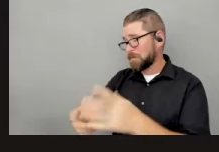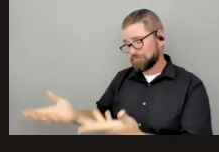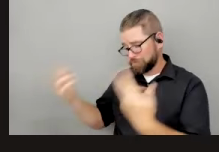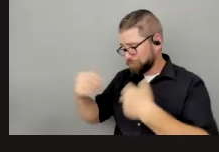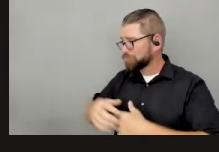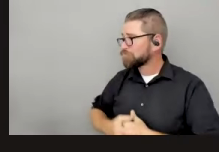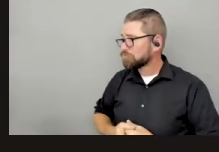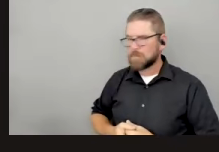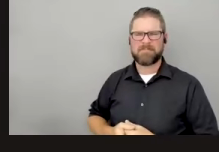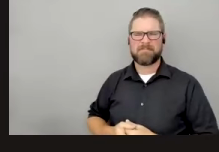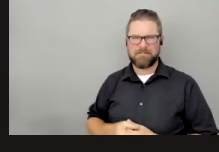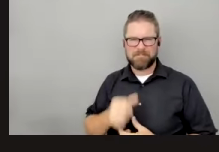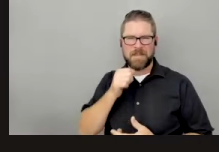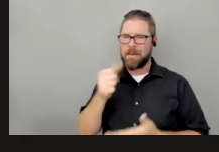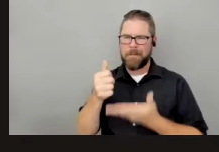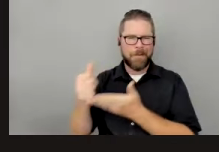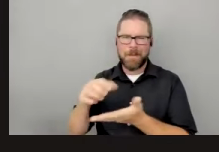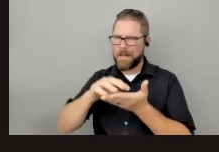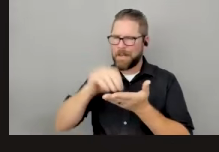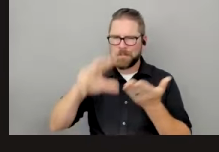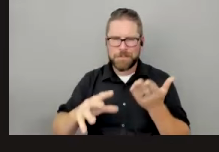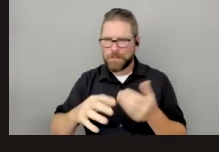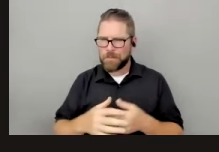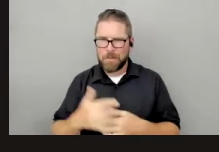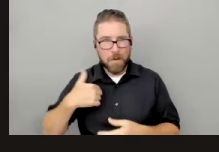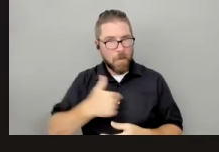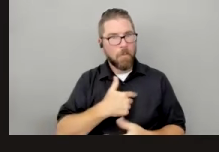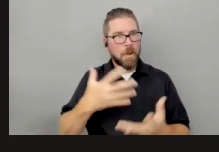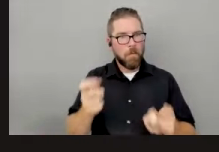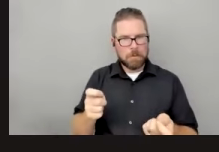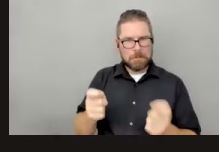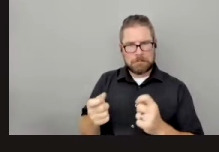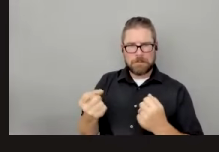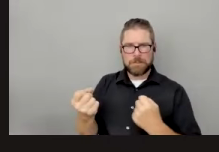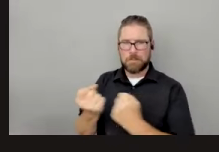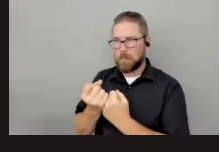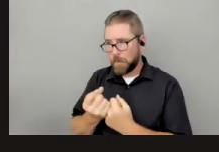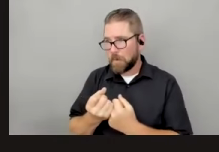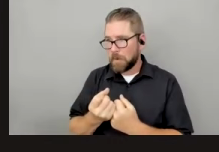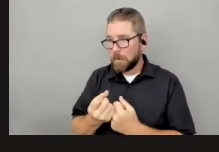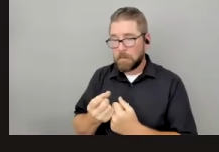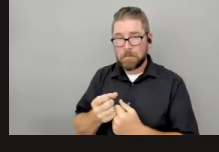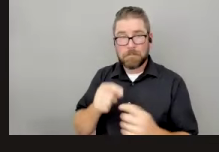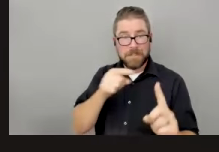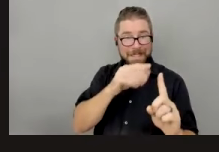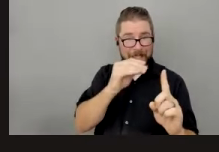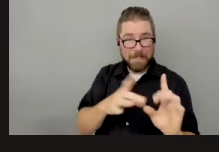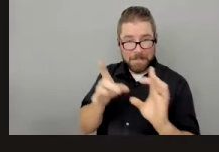sure. We want to be able to support our students. And by saying that, obviously, it's not being